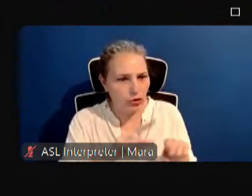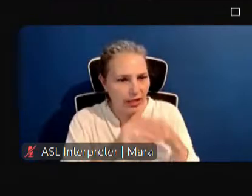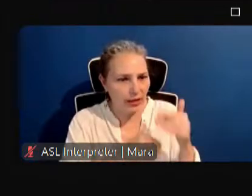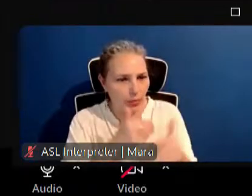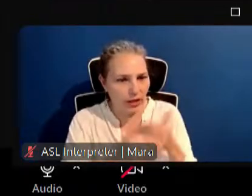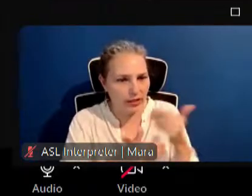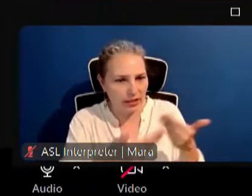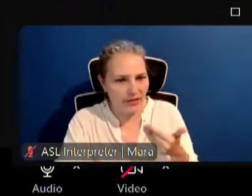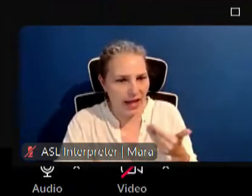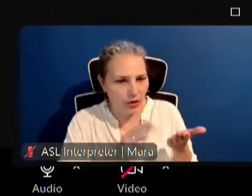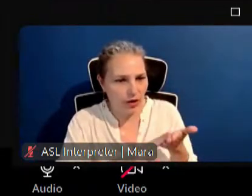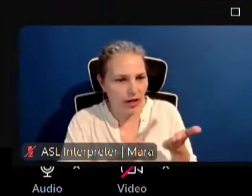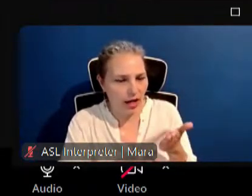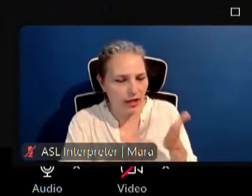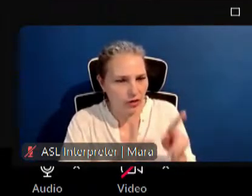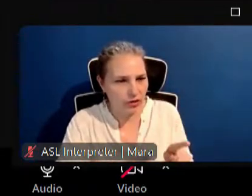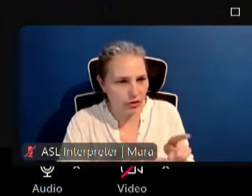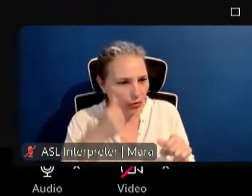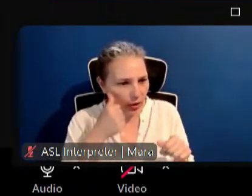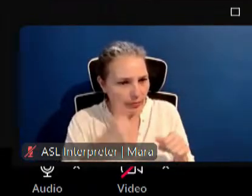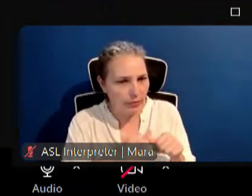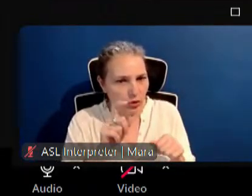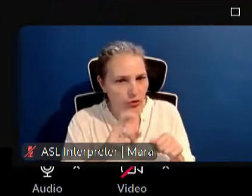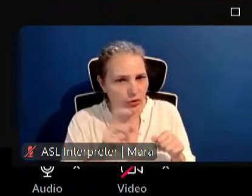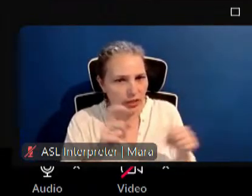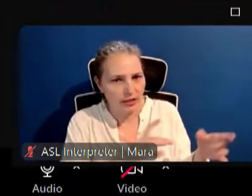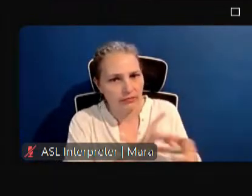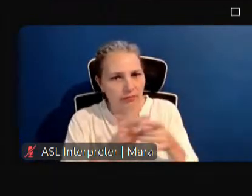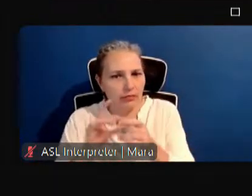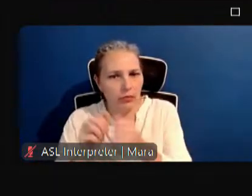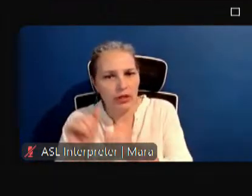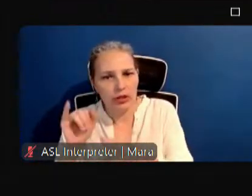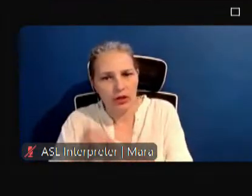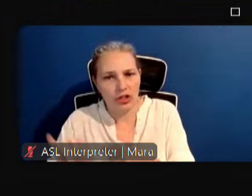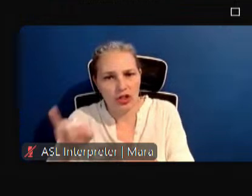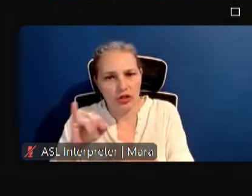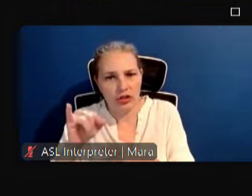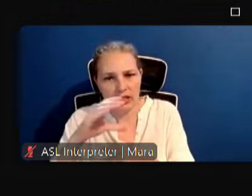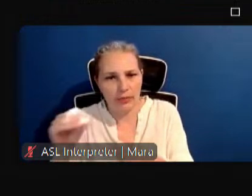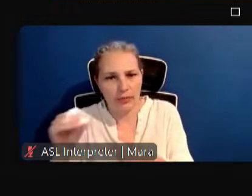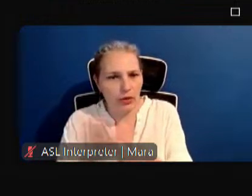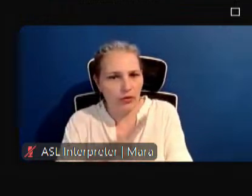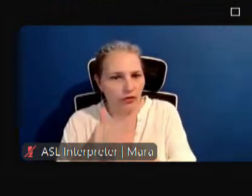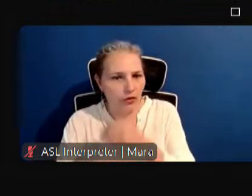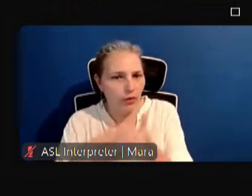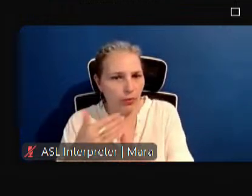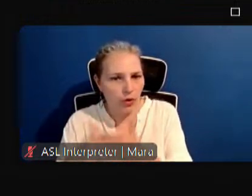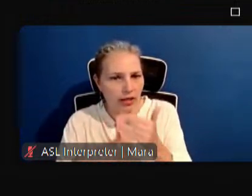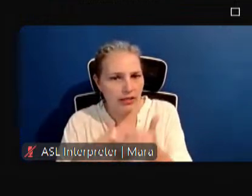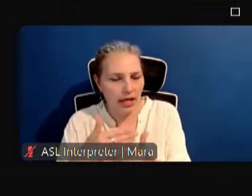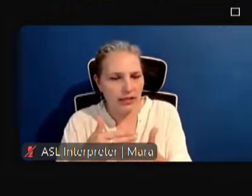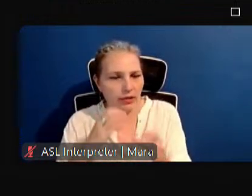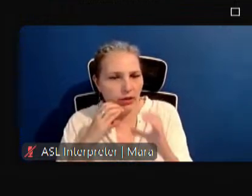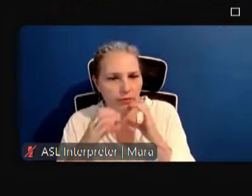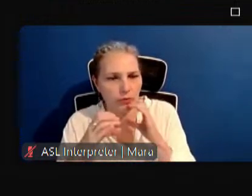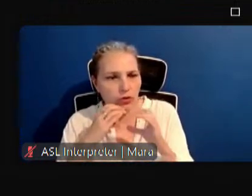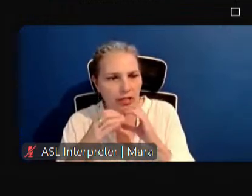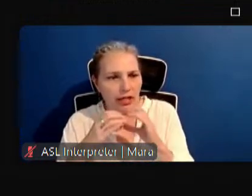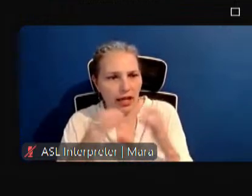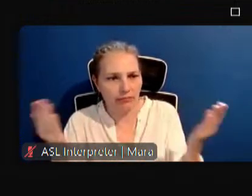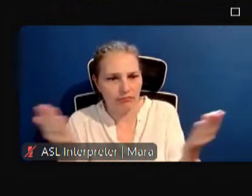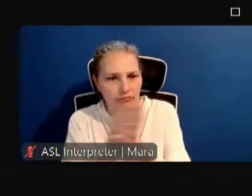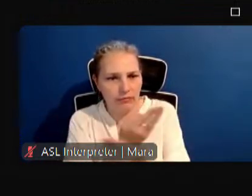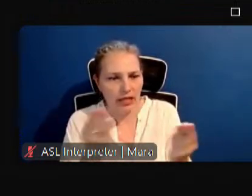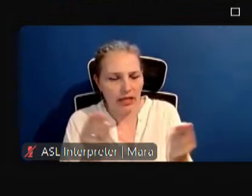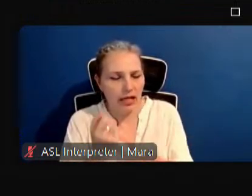hiring a contractor, in touch with your insurance company throughout the entire process from beginning to end. It's important to understand your